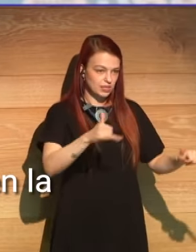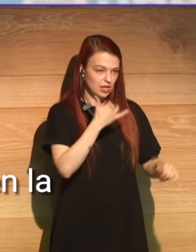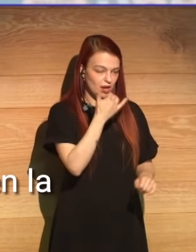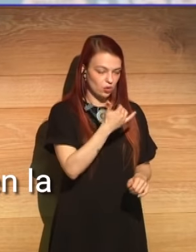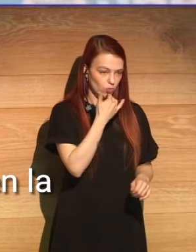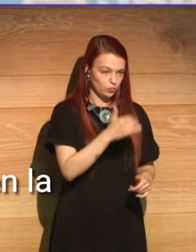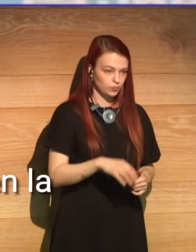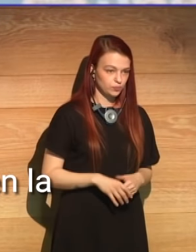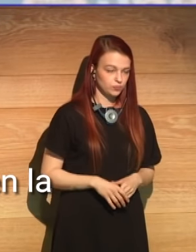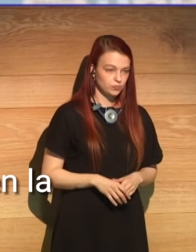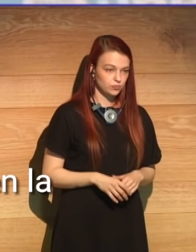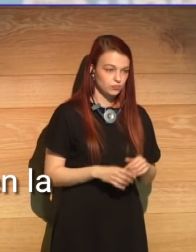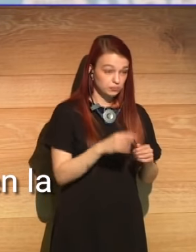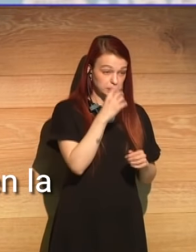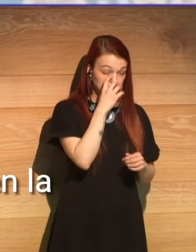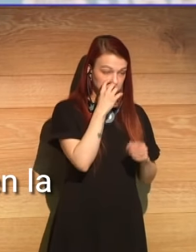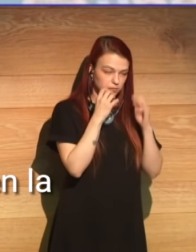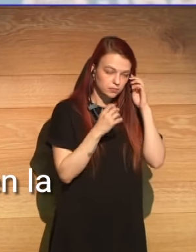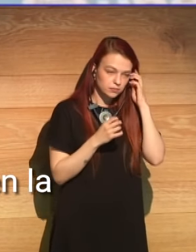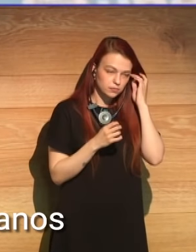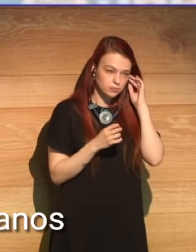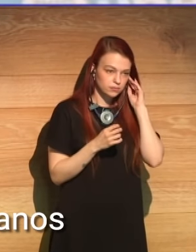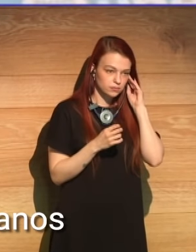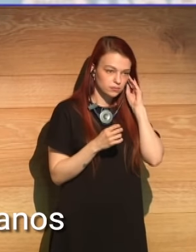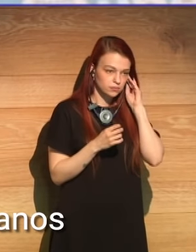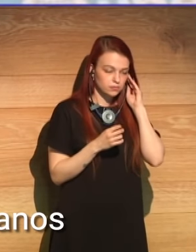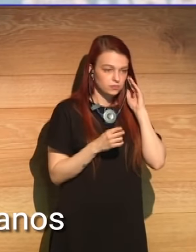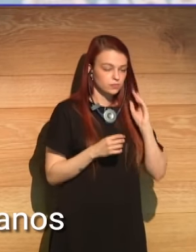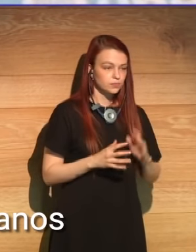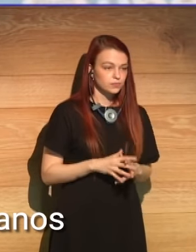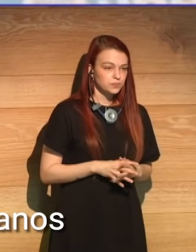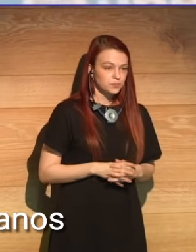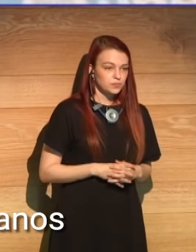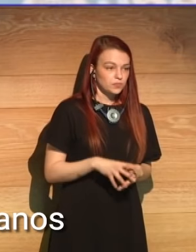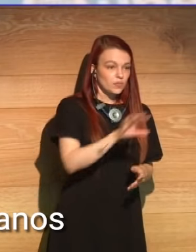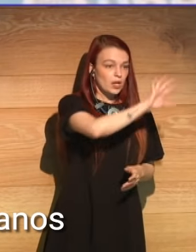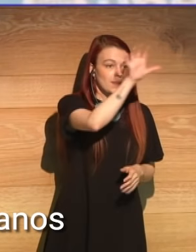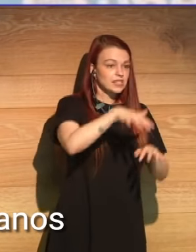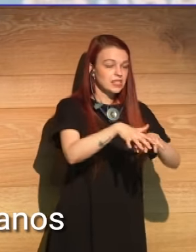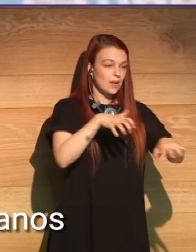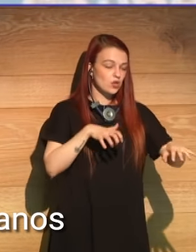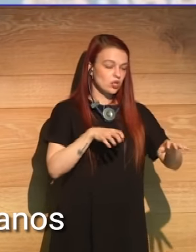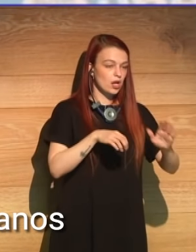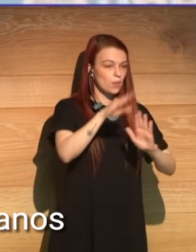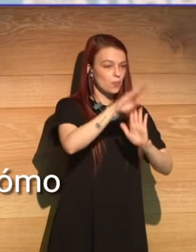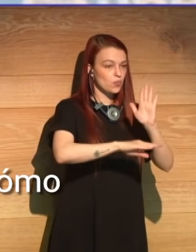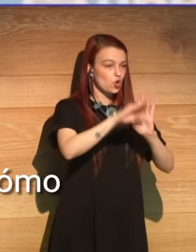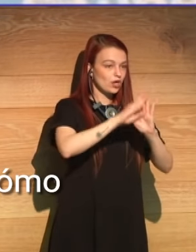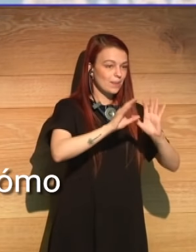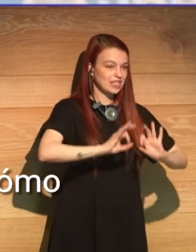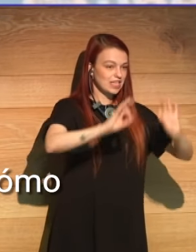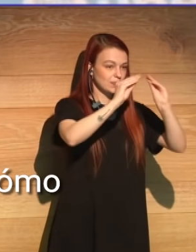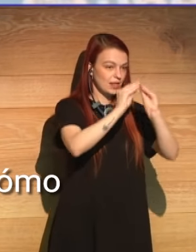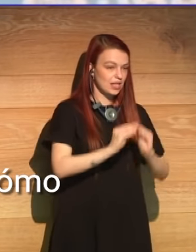countries were taken, like half of the countries. On teachers, only 30% of the African country